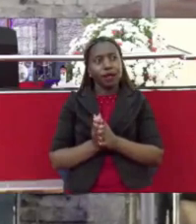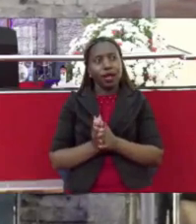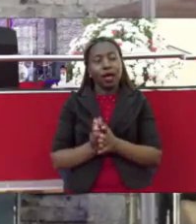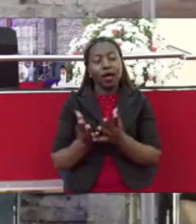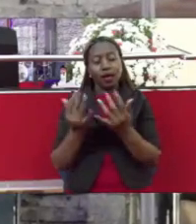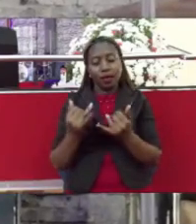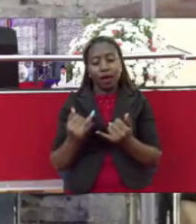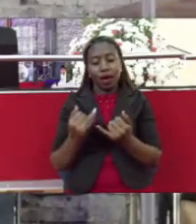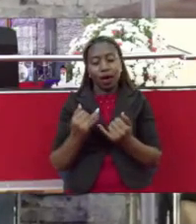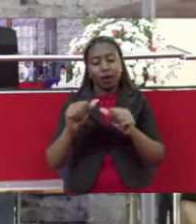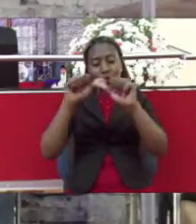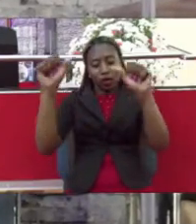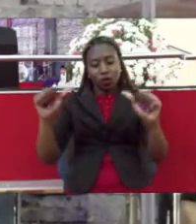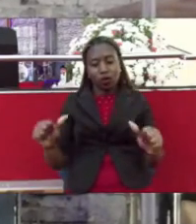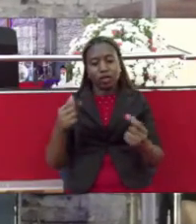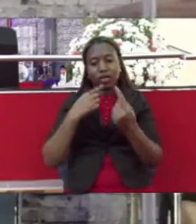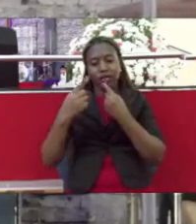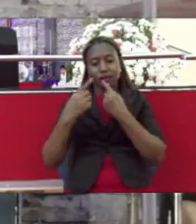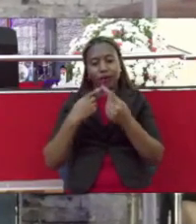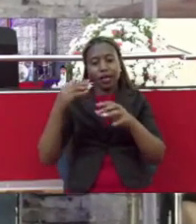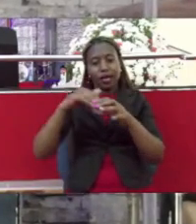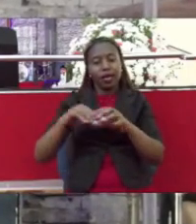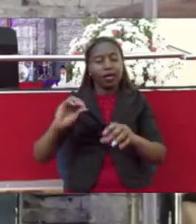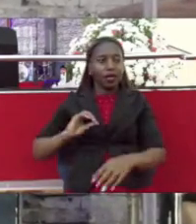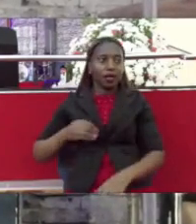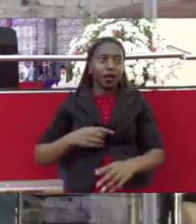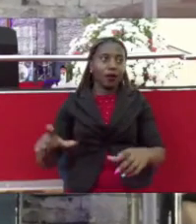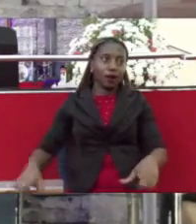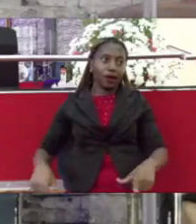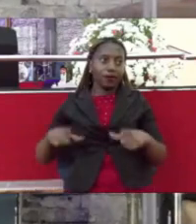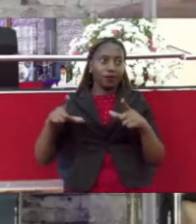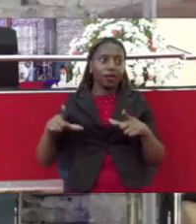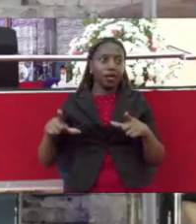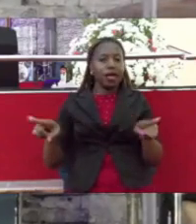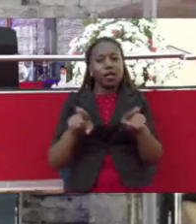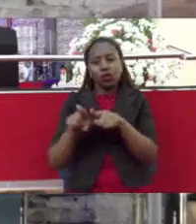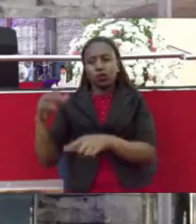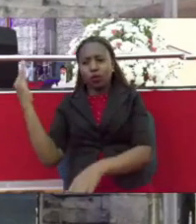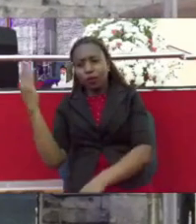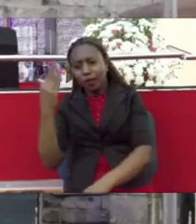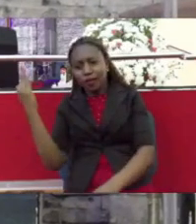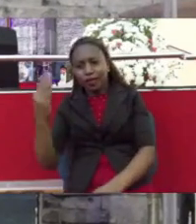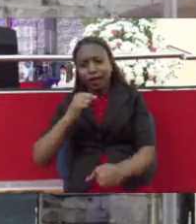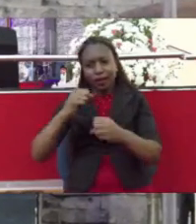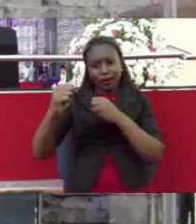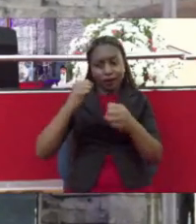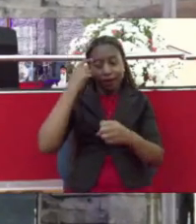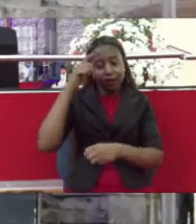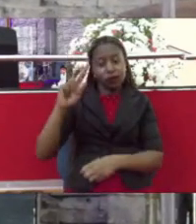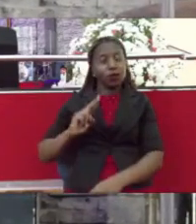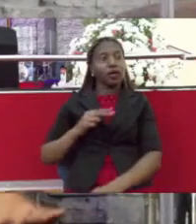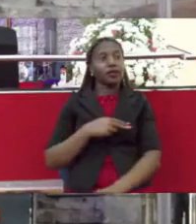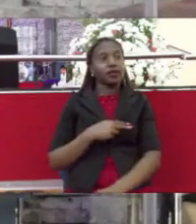Na madhabahu inanena katika maisha yetu. Minister to us and even fight for us. Ikiwa inatupigania na kutuhudumia. So when we are